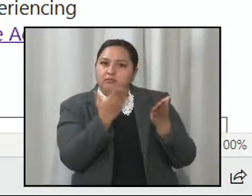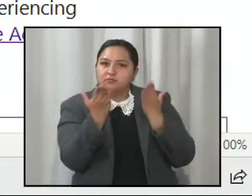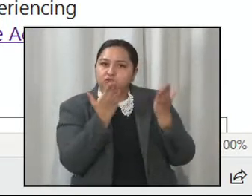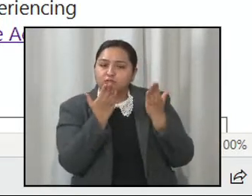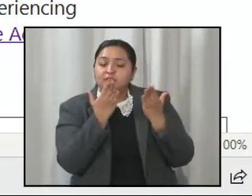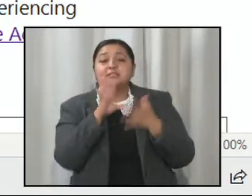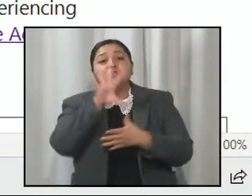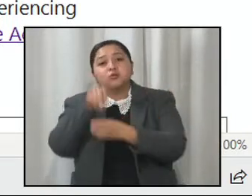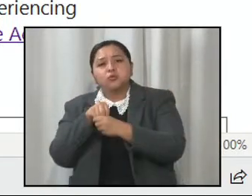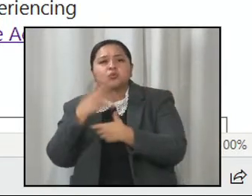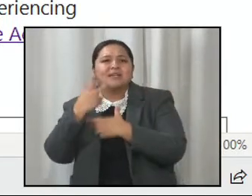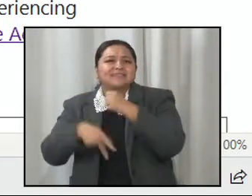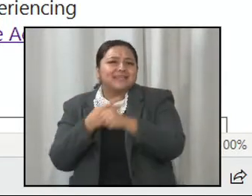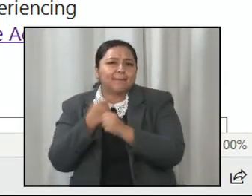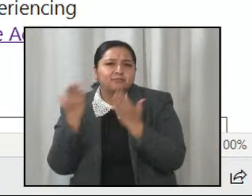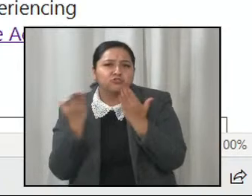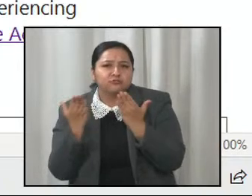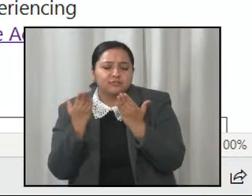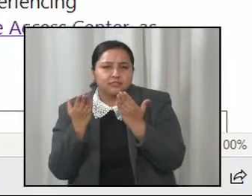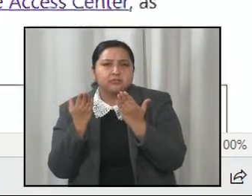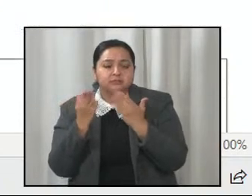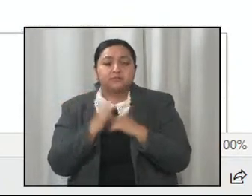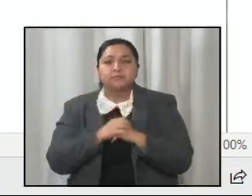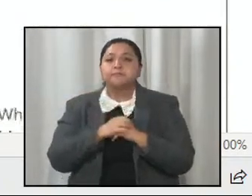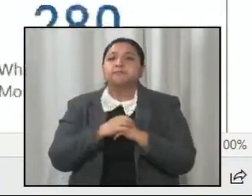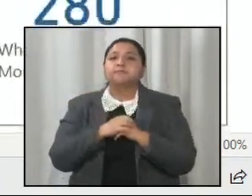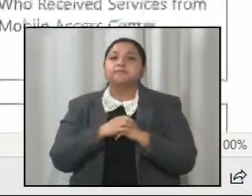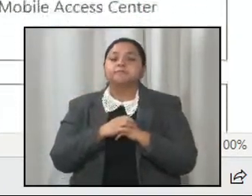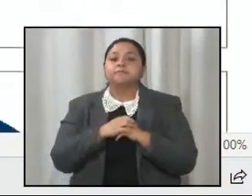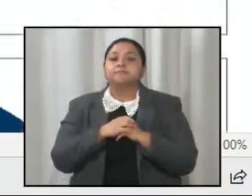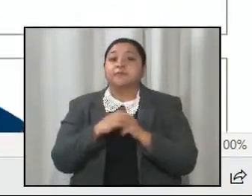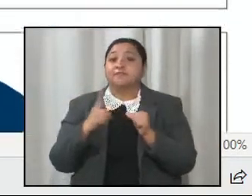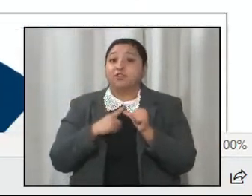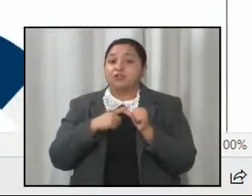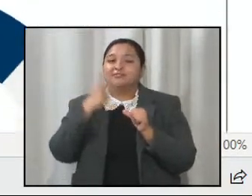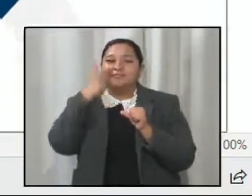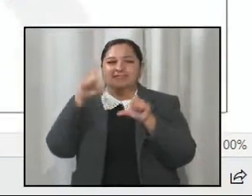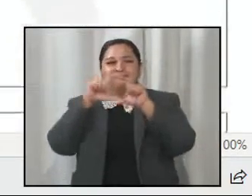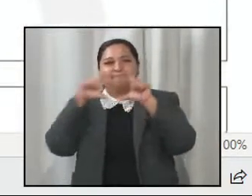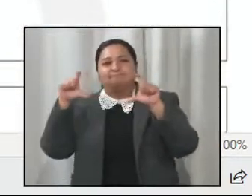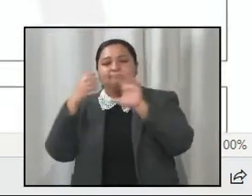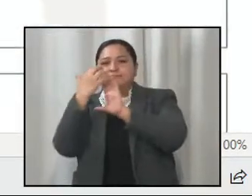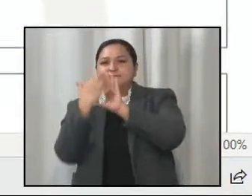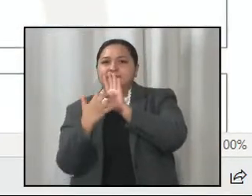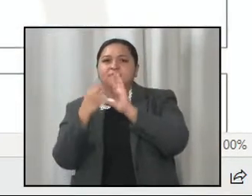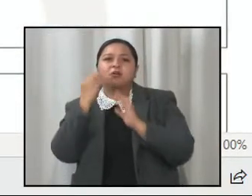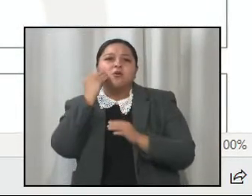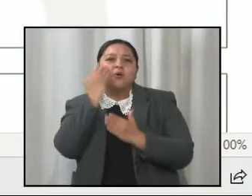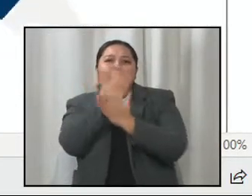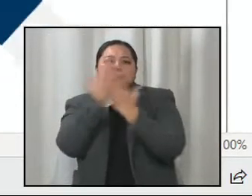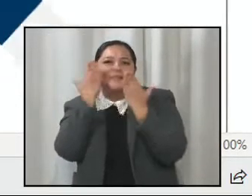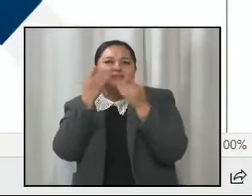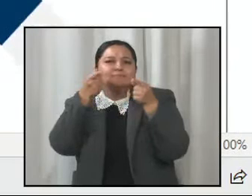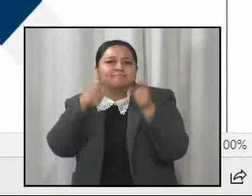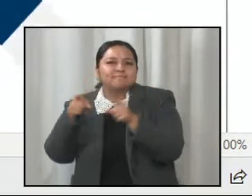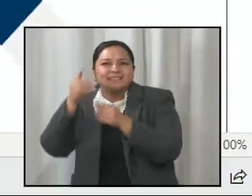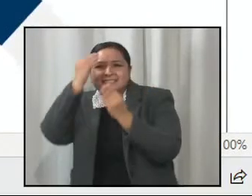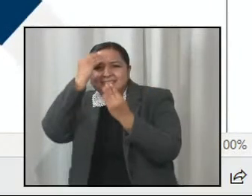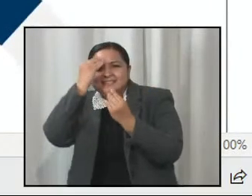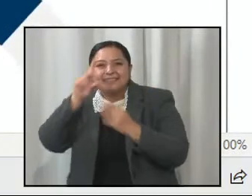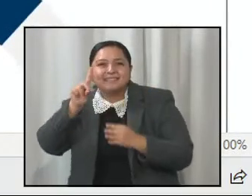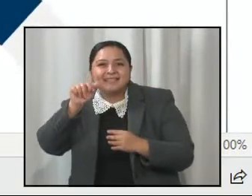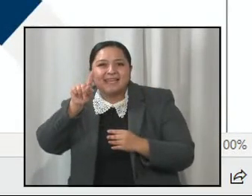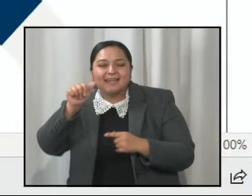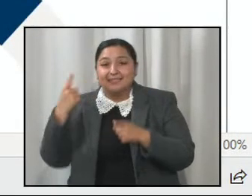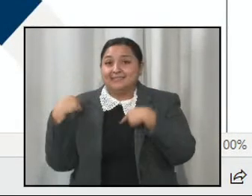work toward housing. First, you will see a breakout of the data related to homelessness since the emergency proclamation on January the 10th.